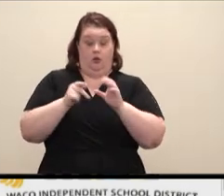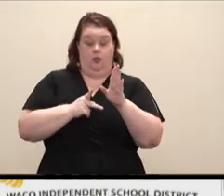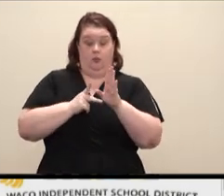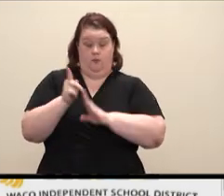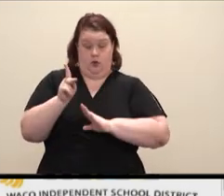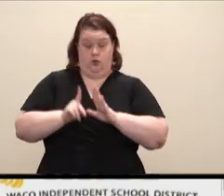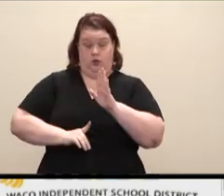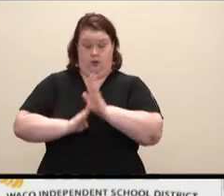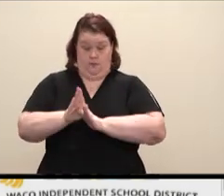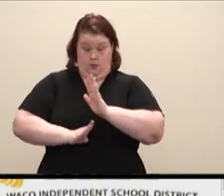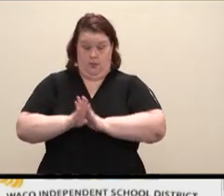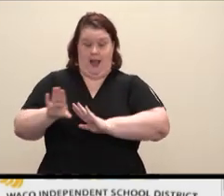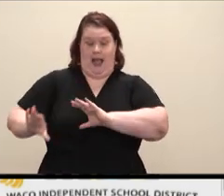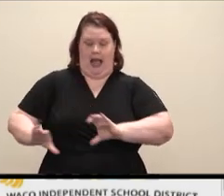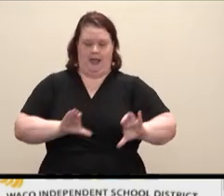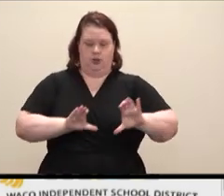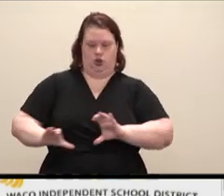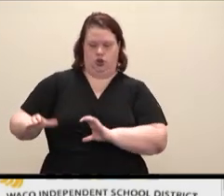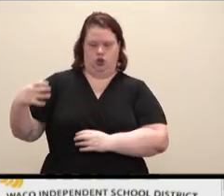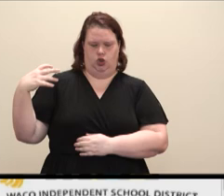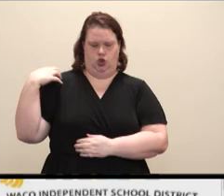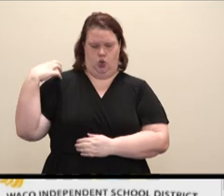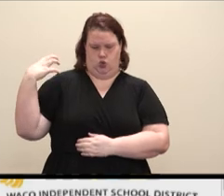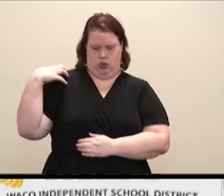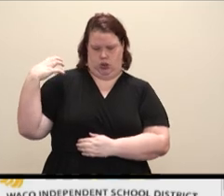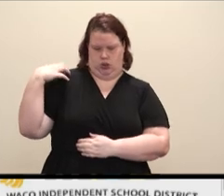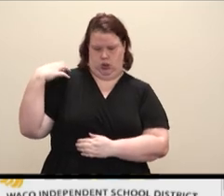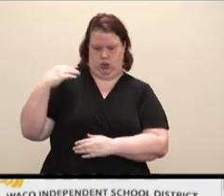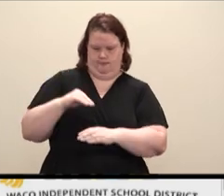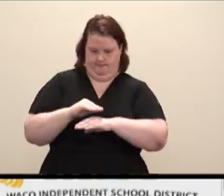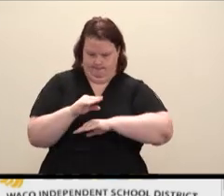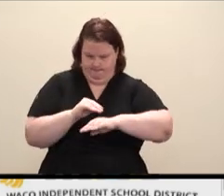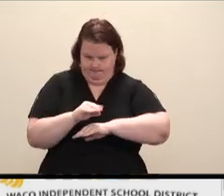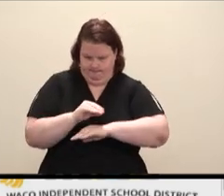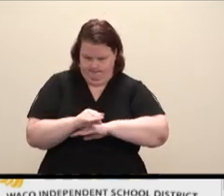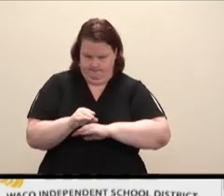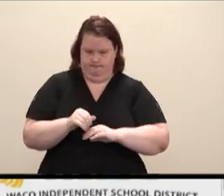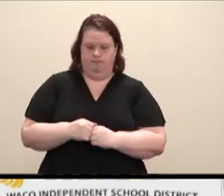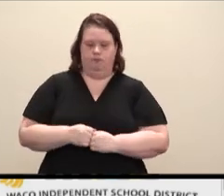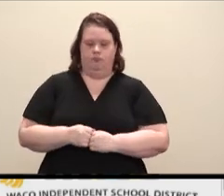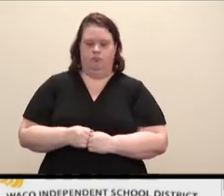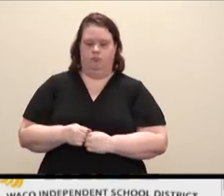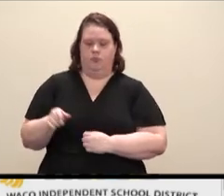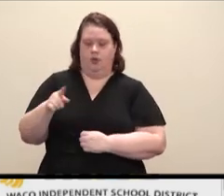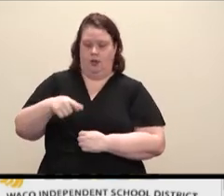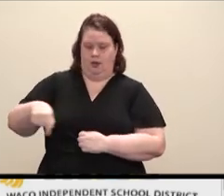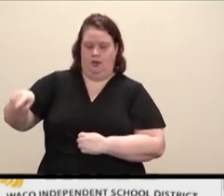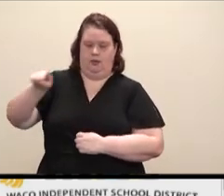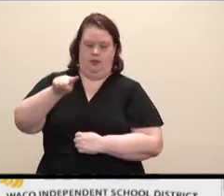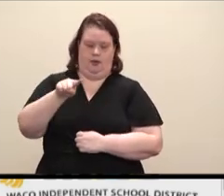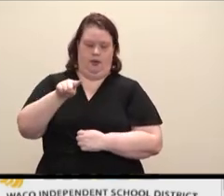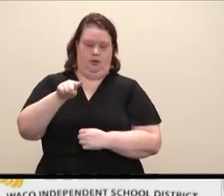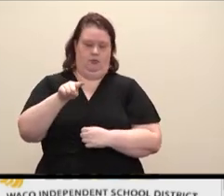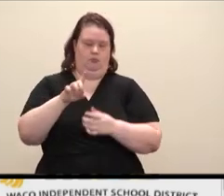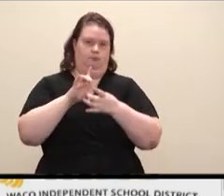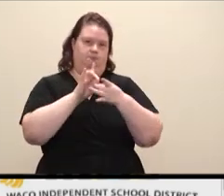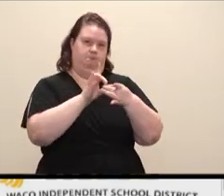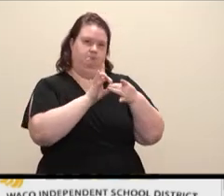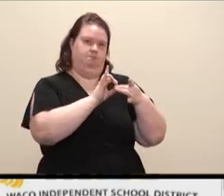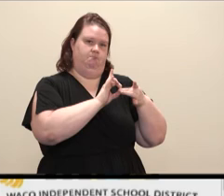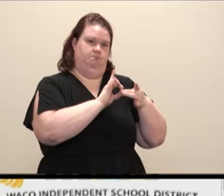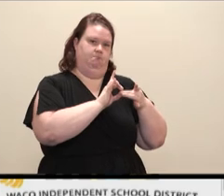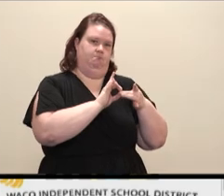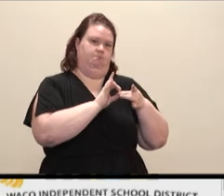part to where we're working with our leaders and, you know, helping them coach our teachers around developing that good, strong instruction